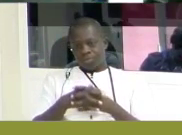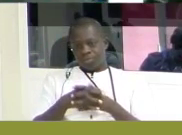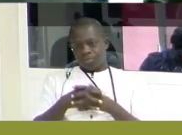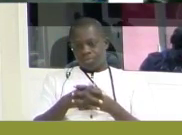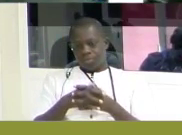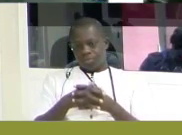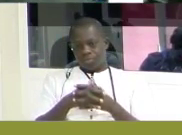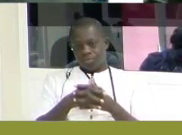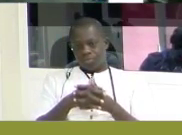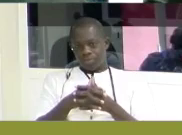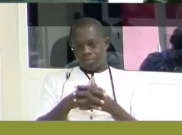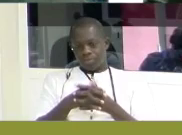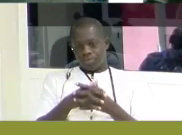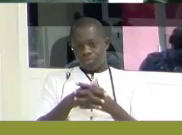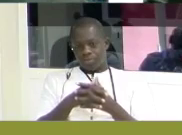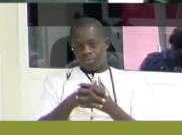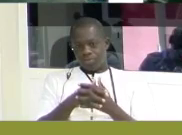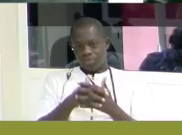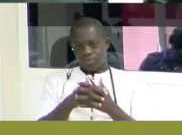Prior to